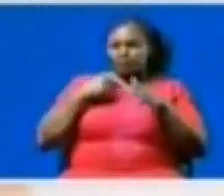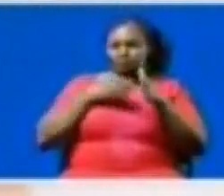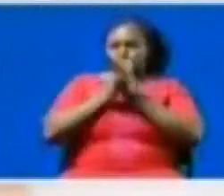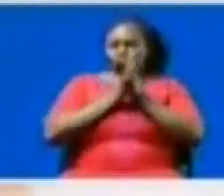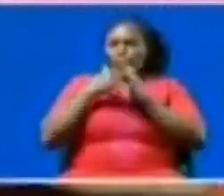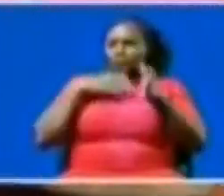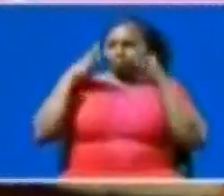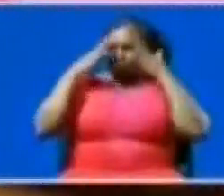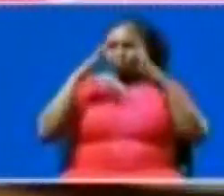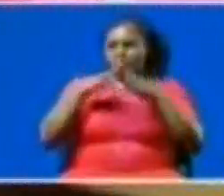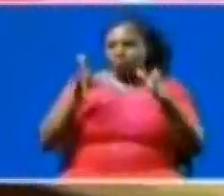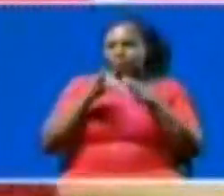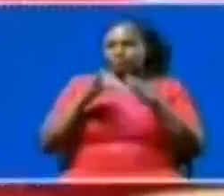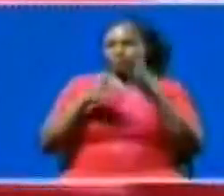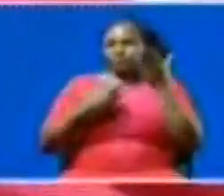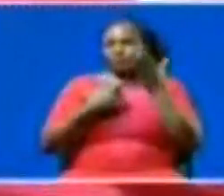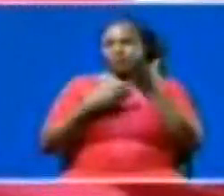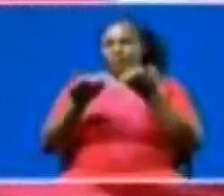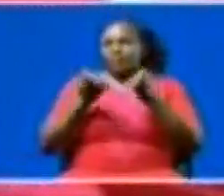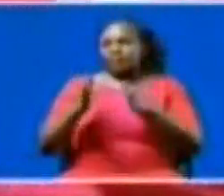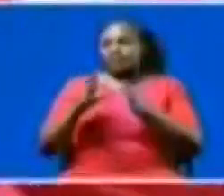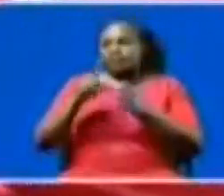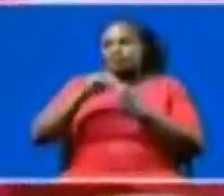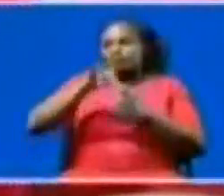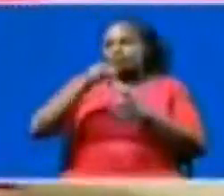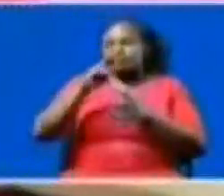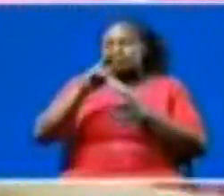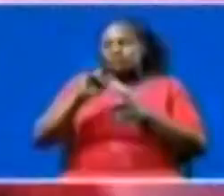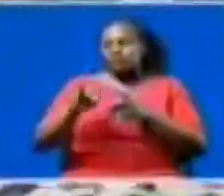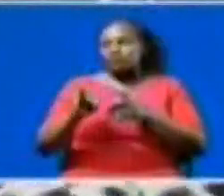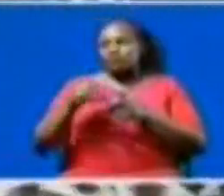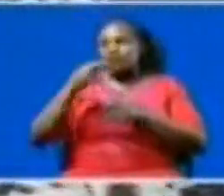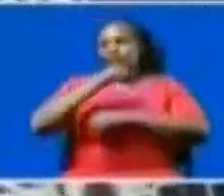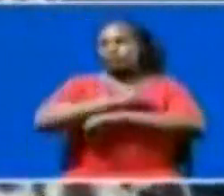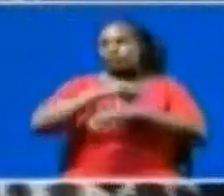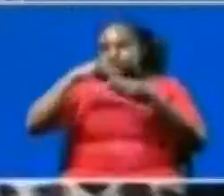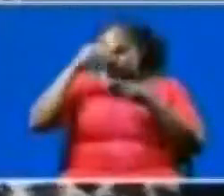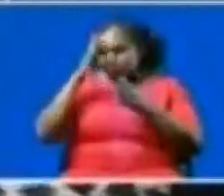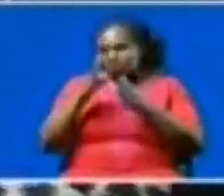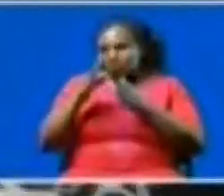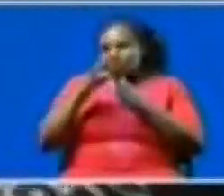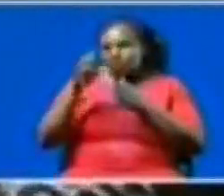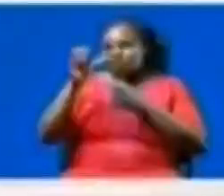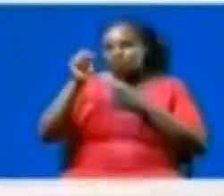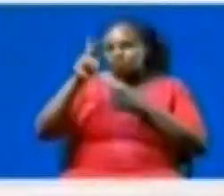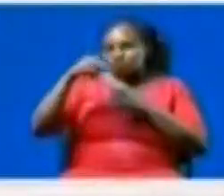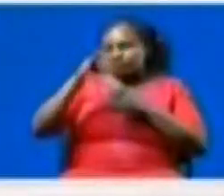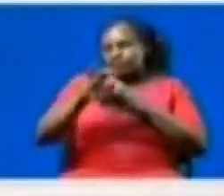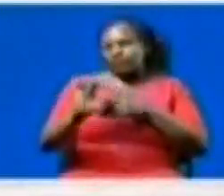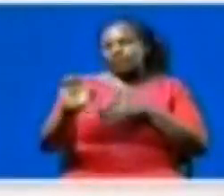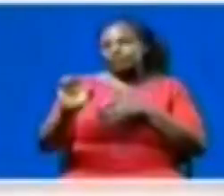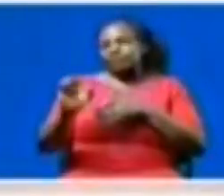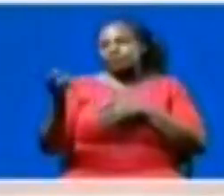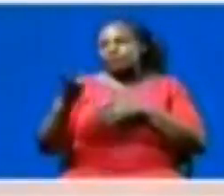attention seeker, I remember. Digital marketer Njeri Muthaka and high school student Sophie Shaw are of